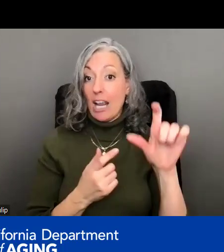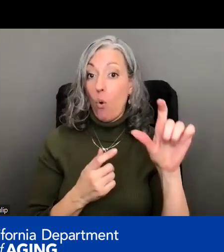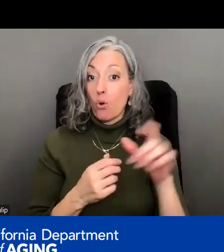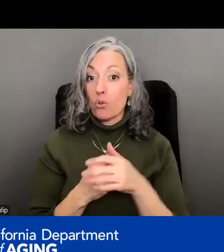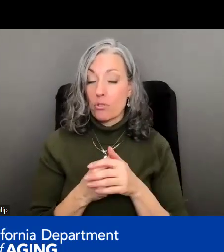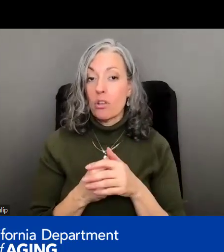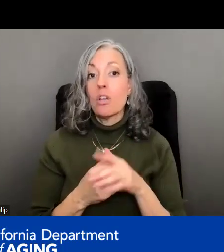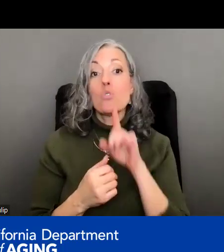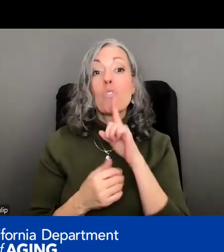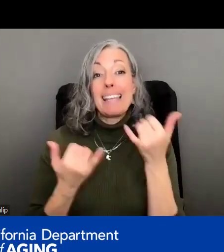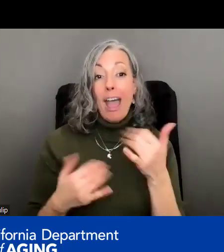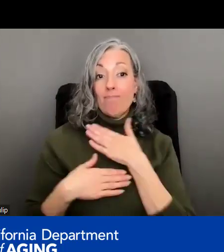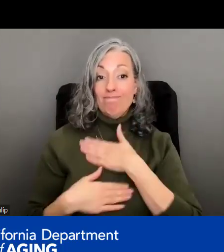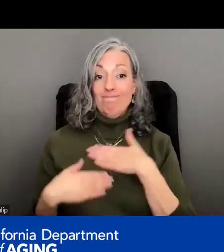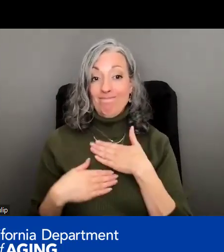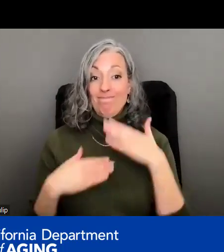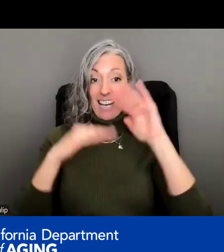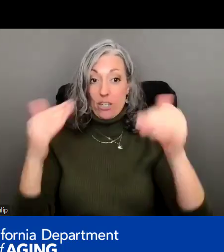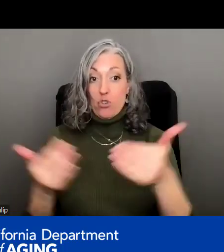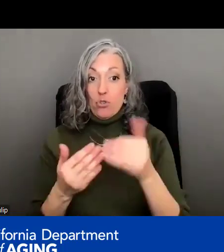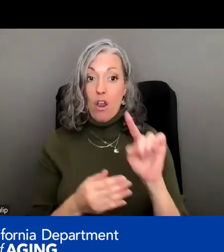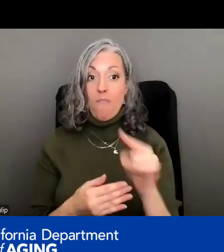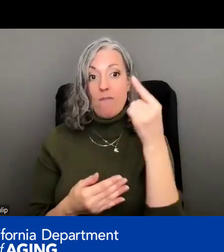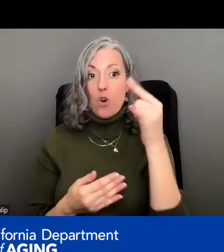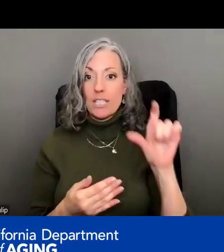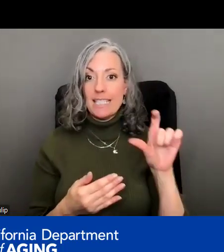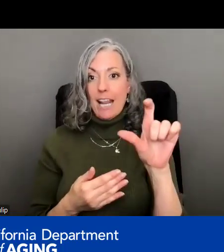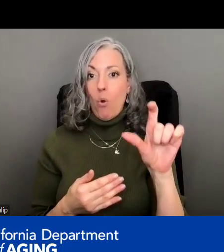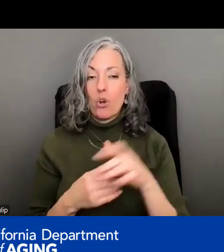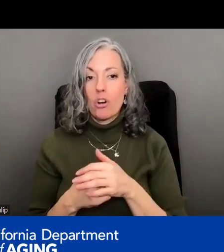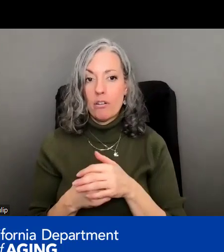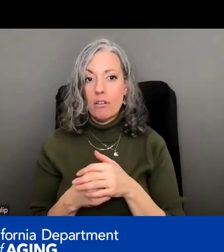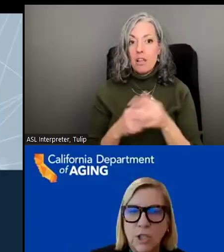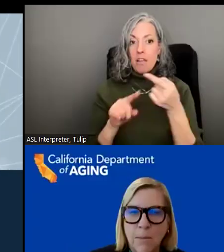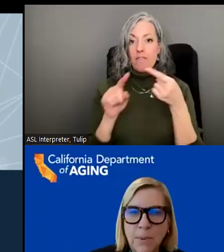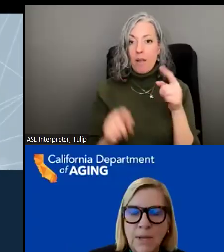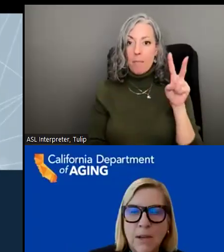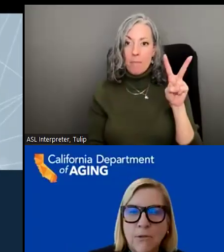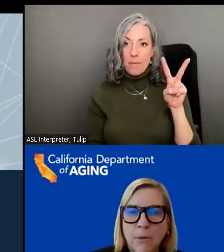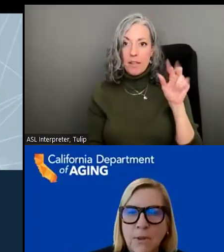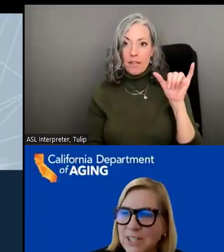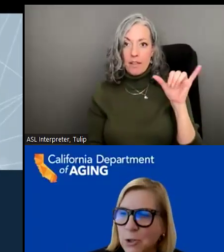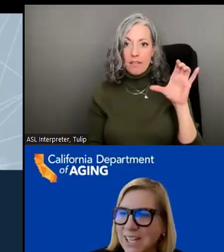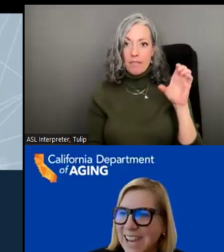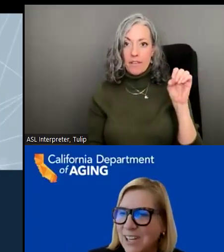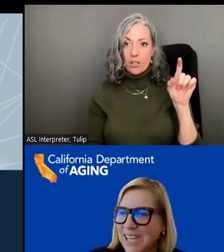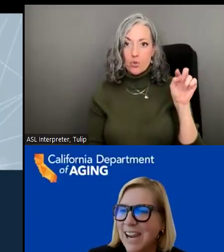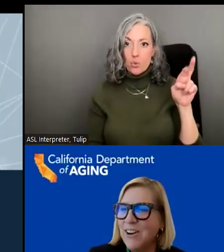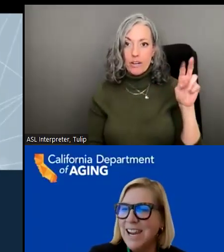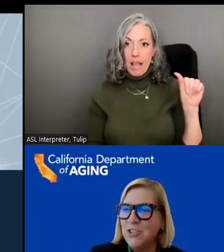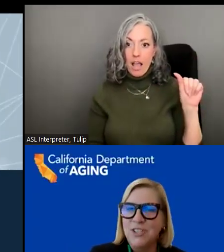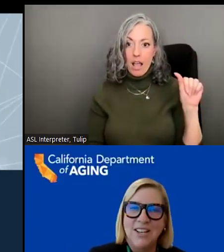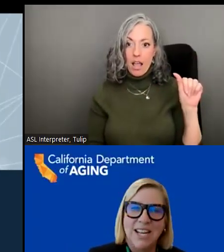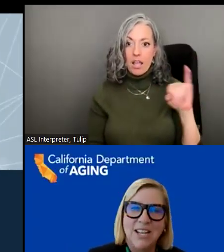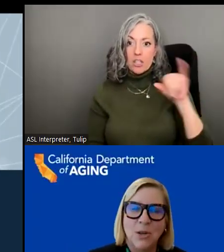it's now my pleasure to introduce you to our first stakeholder. We'll be hearing now from Victoria Jump from the Ventura County